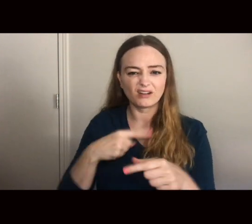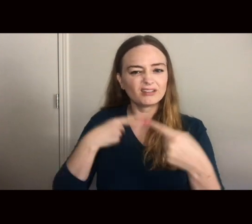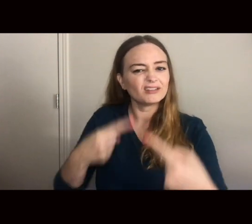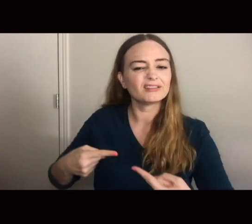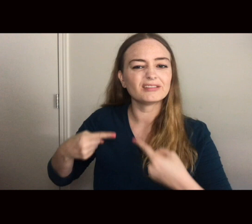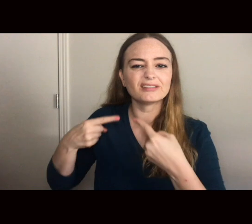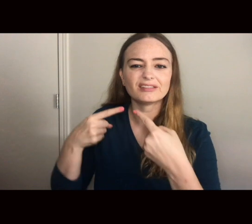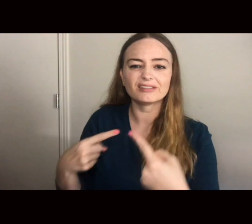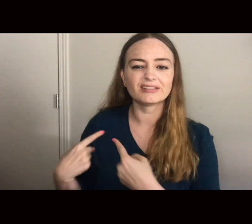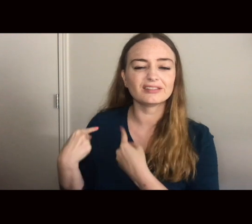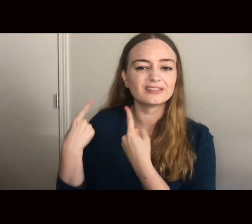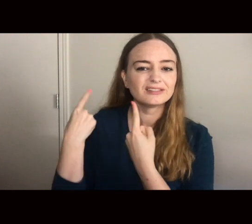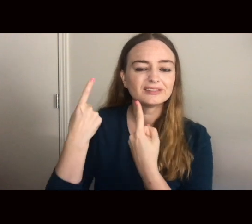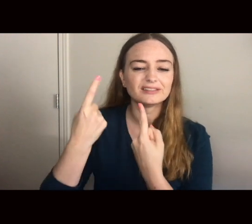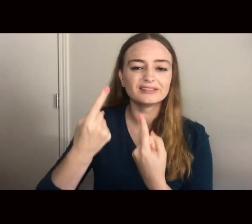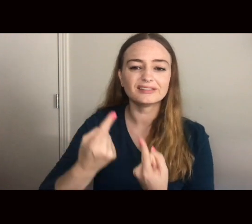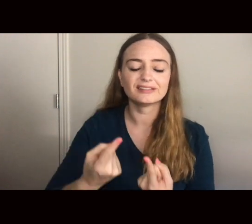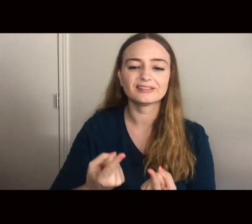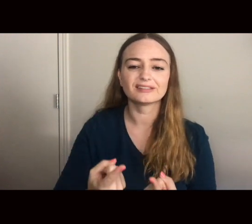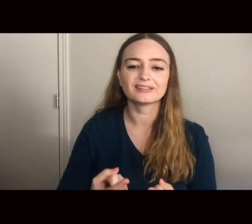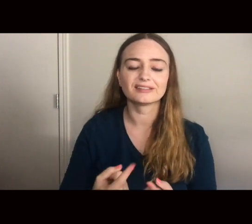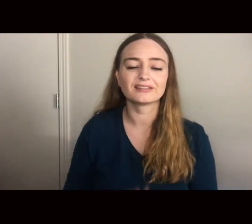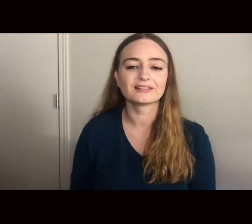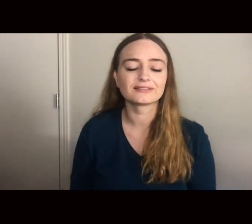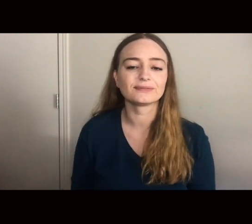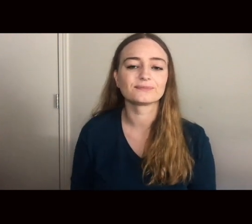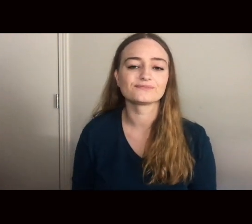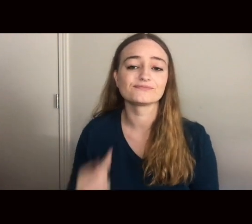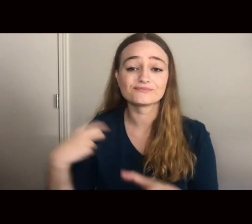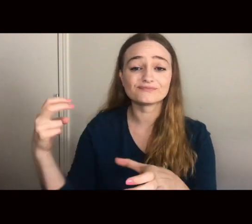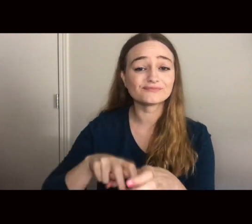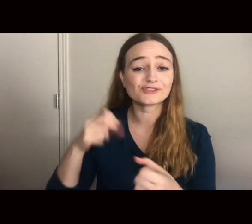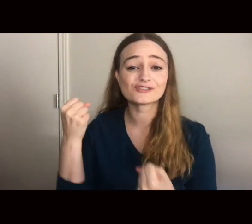gig. And I've been at it for a while.